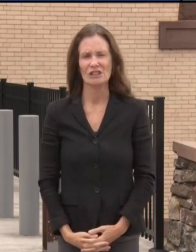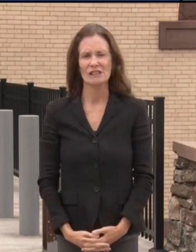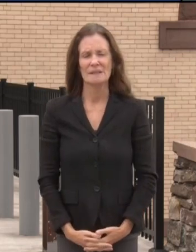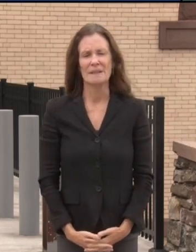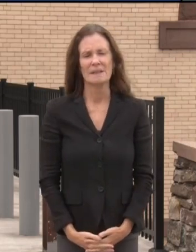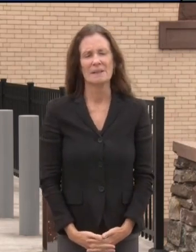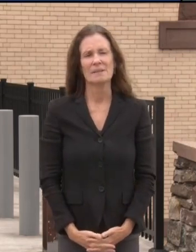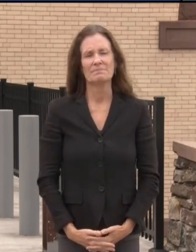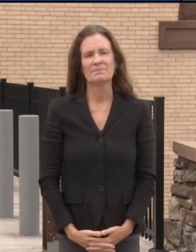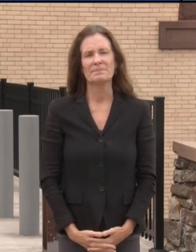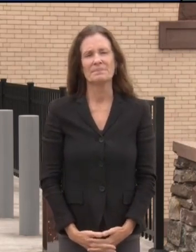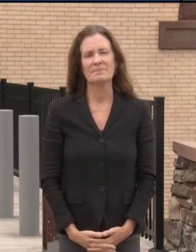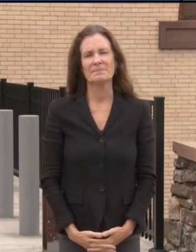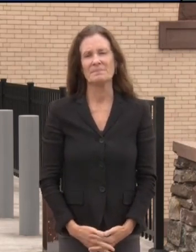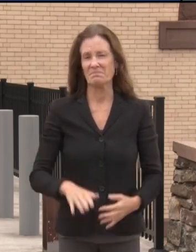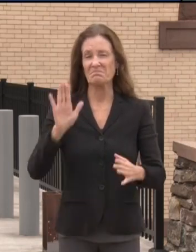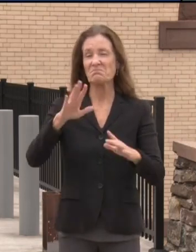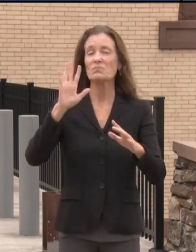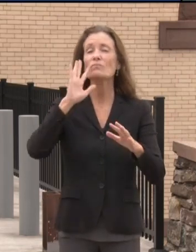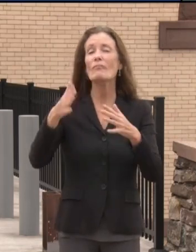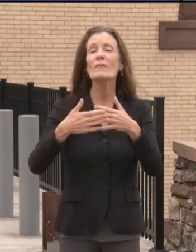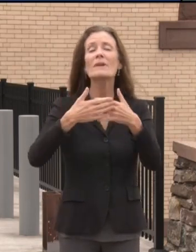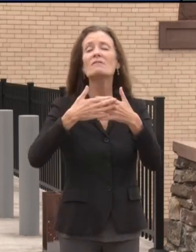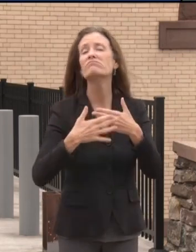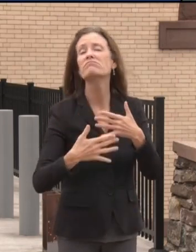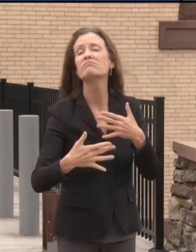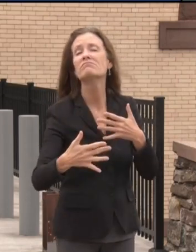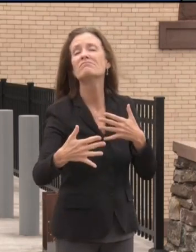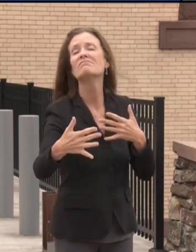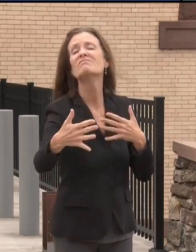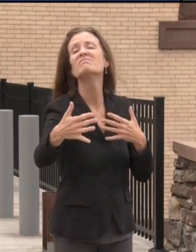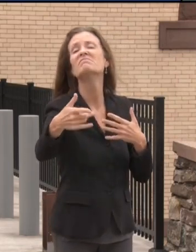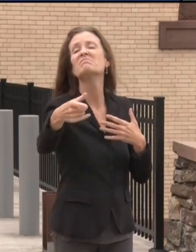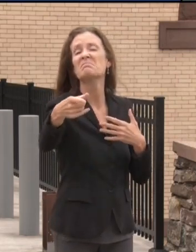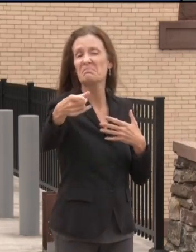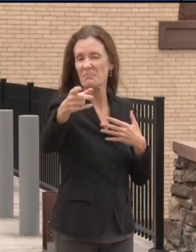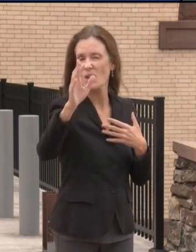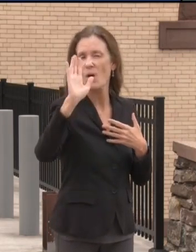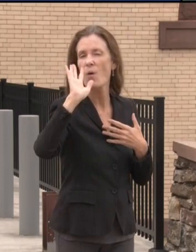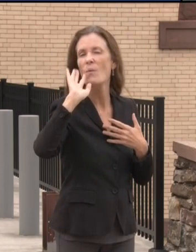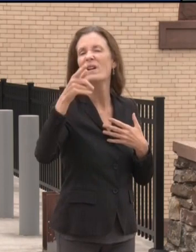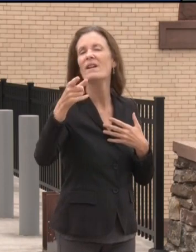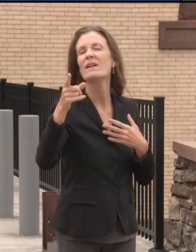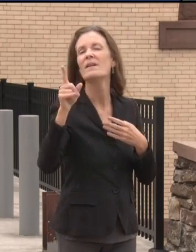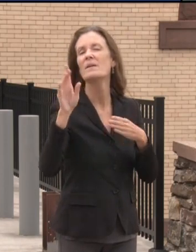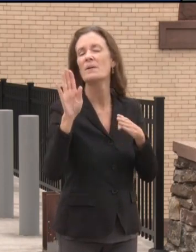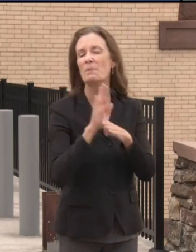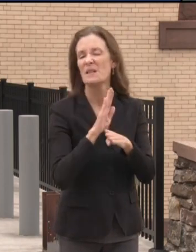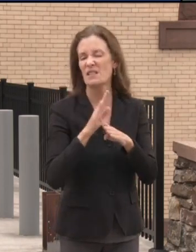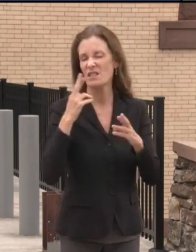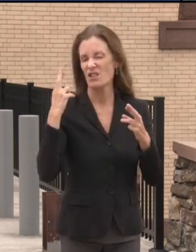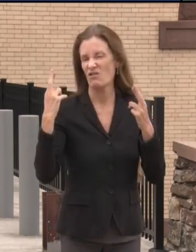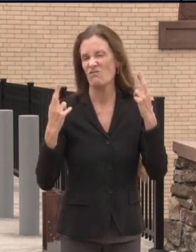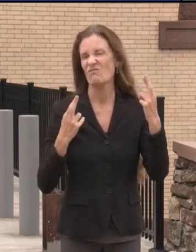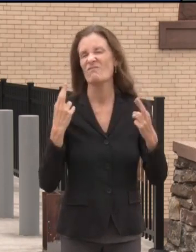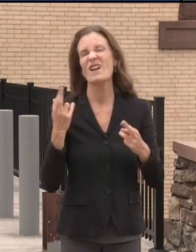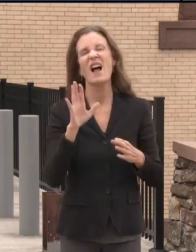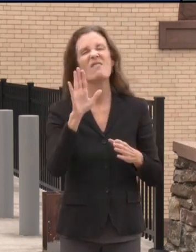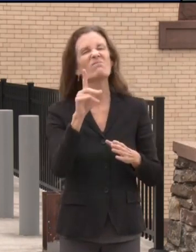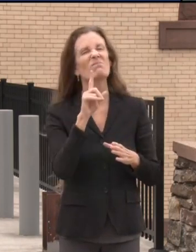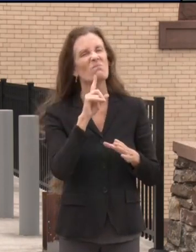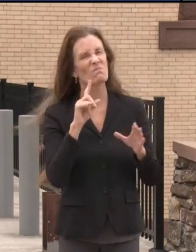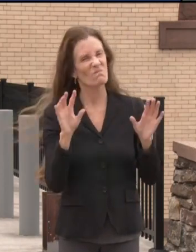In the long run, businesses understand the financial implications of keeping someone on the books instead of dealing with the cost of